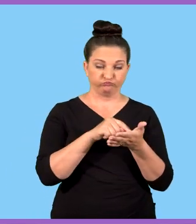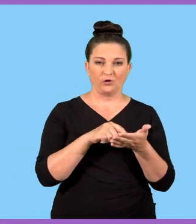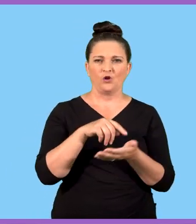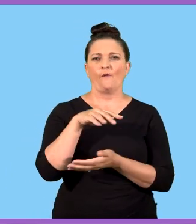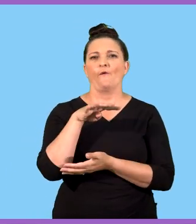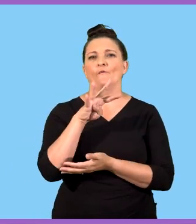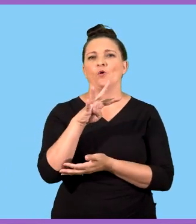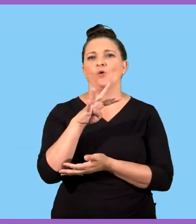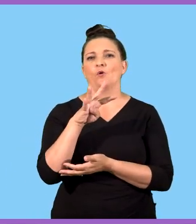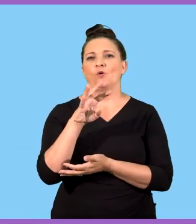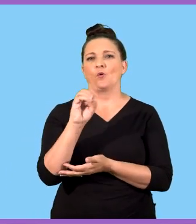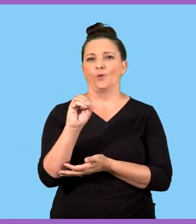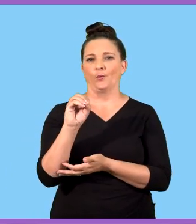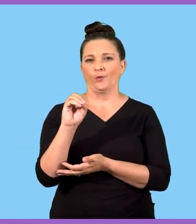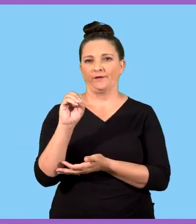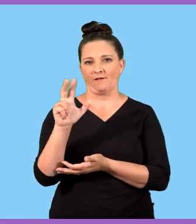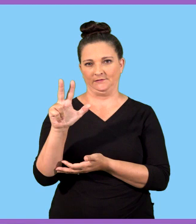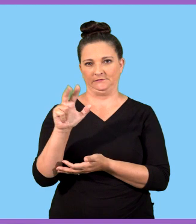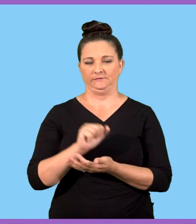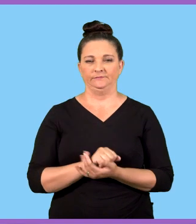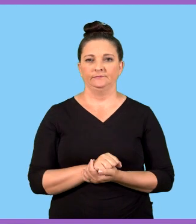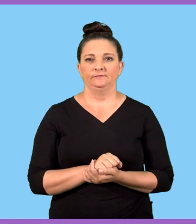to 408